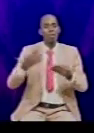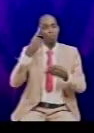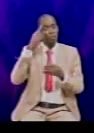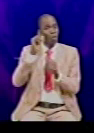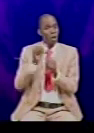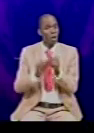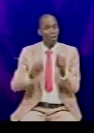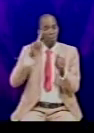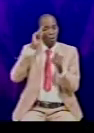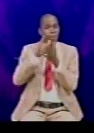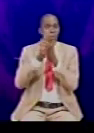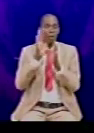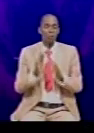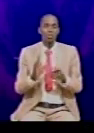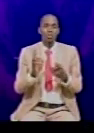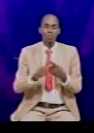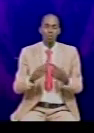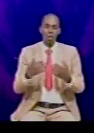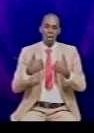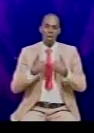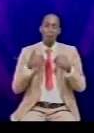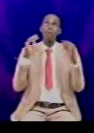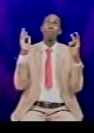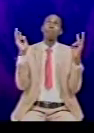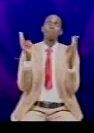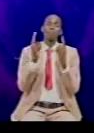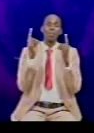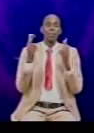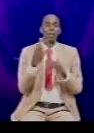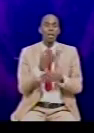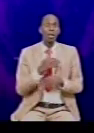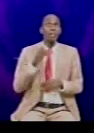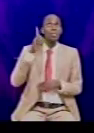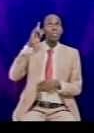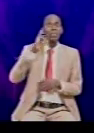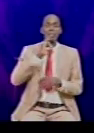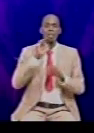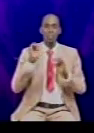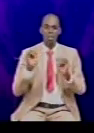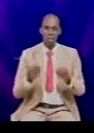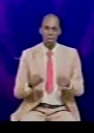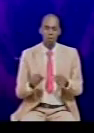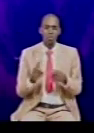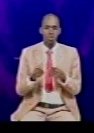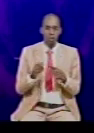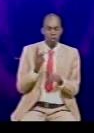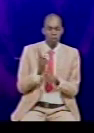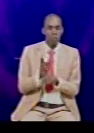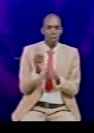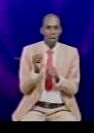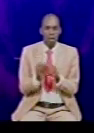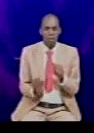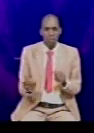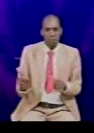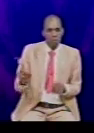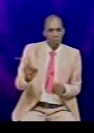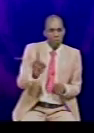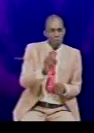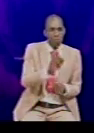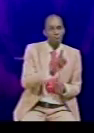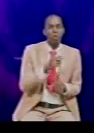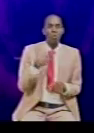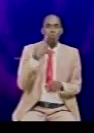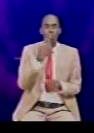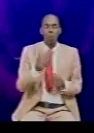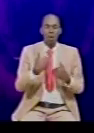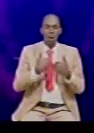be victorious, and he is able to keep everyone who has believed on